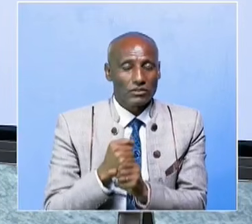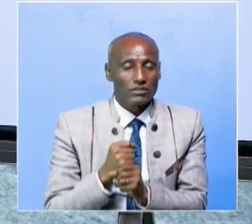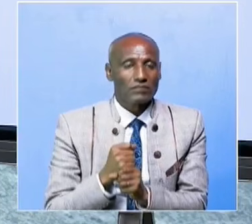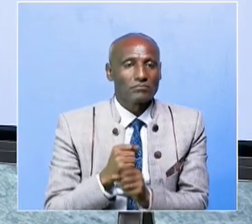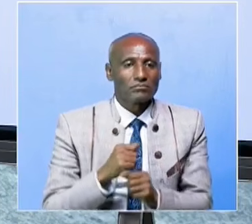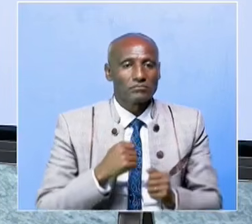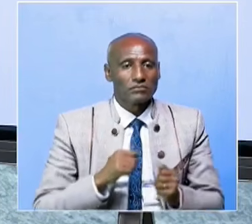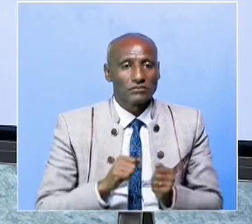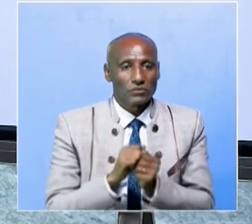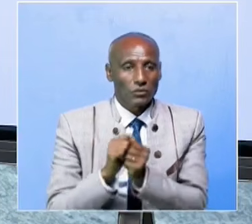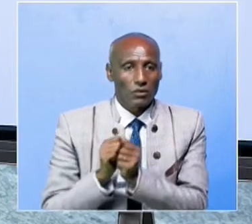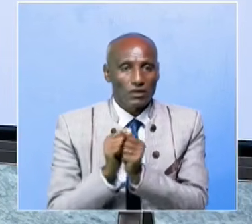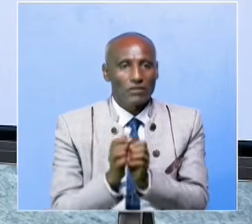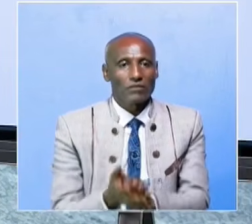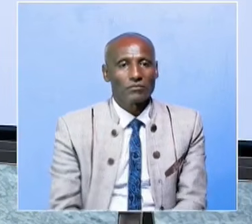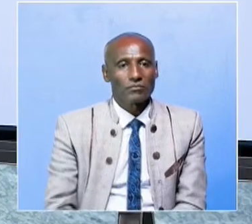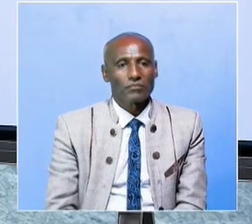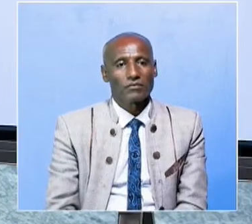okay?